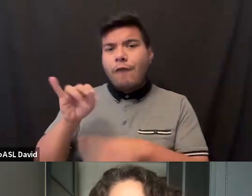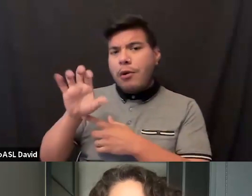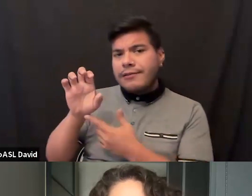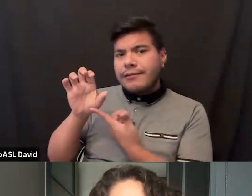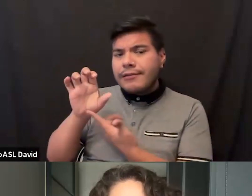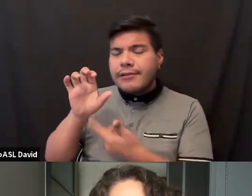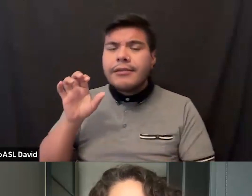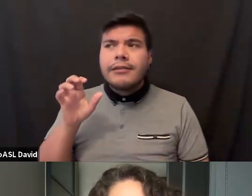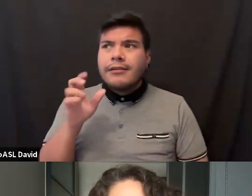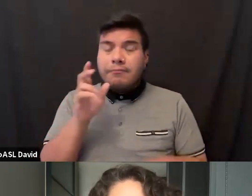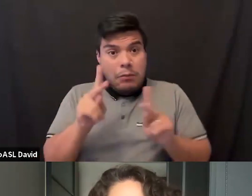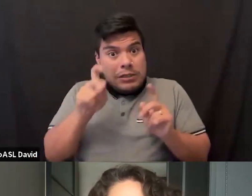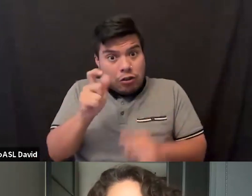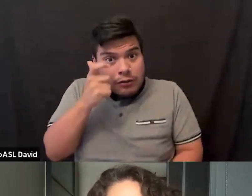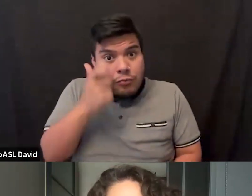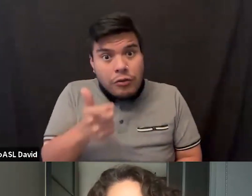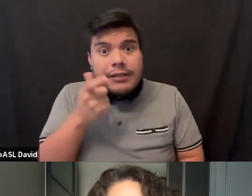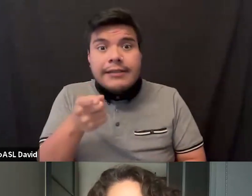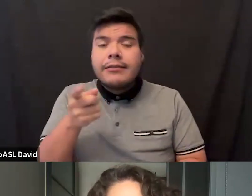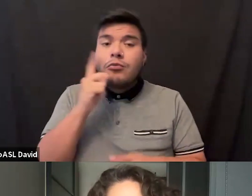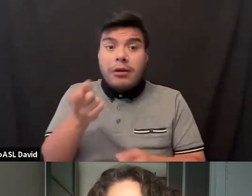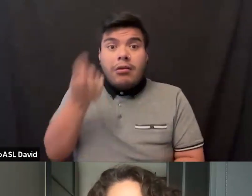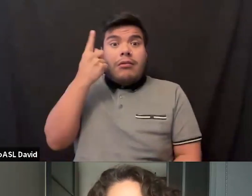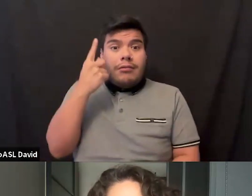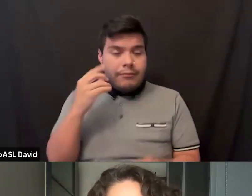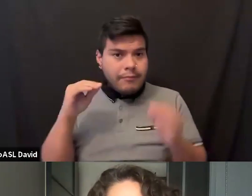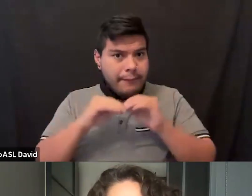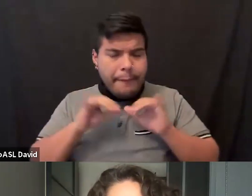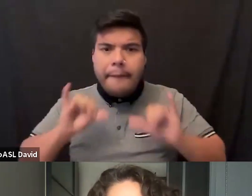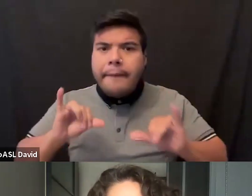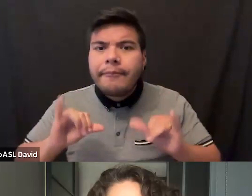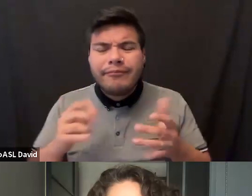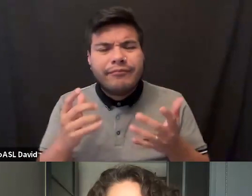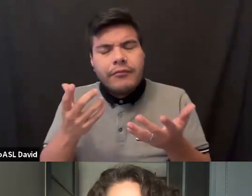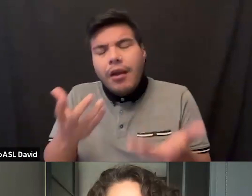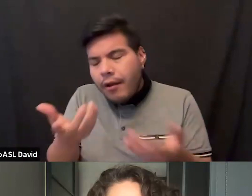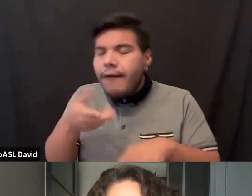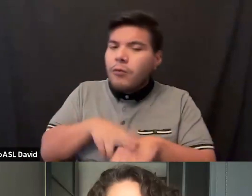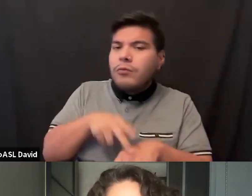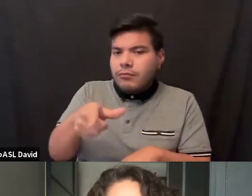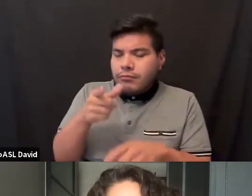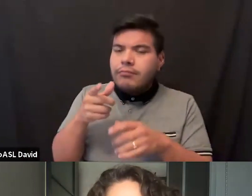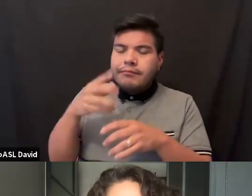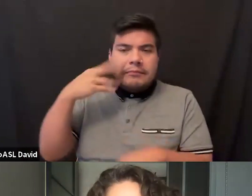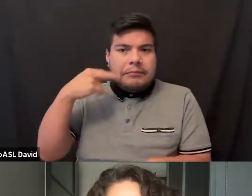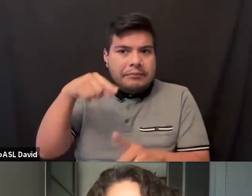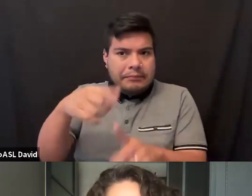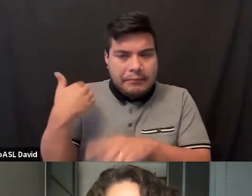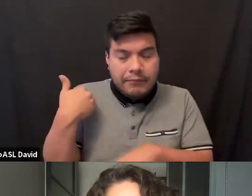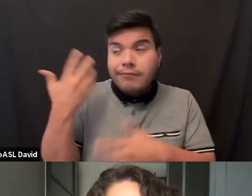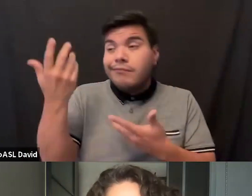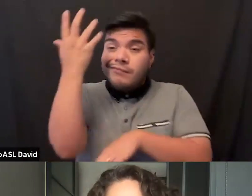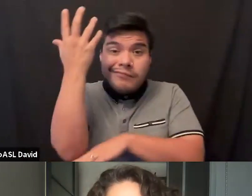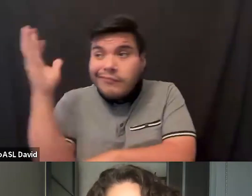more, you know, to understand. And what I think is so interesting is, you know, you've done this, of course, with films like set in the rainforest in Africa. You've